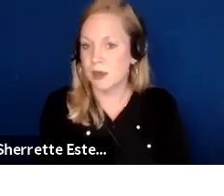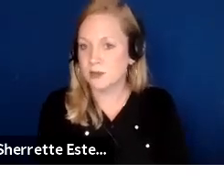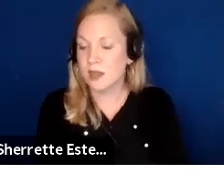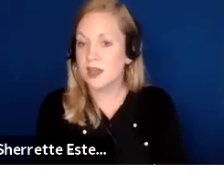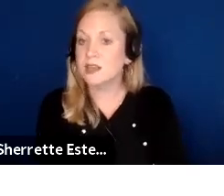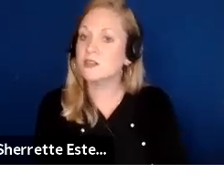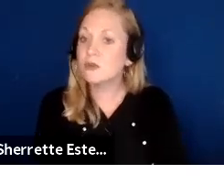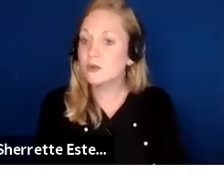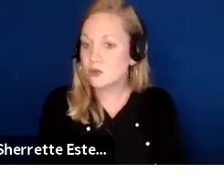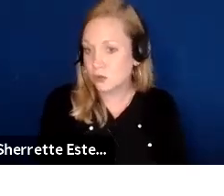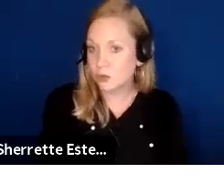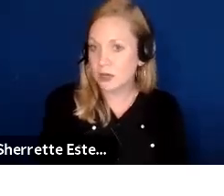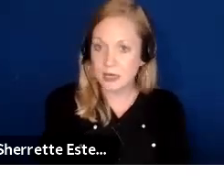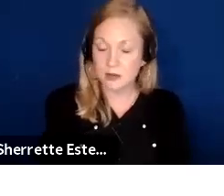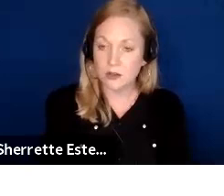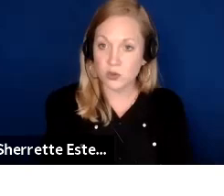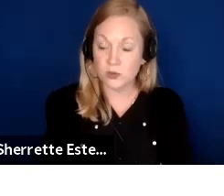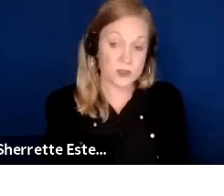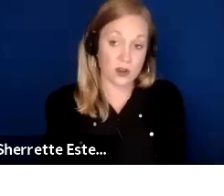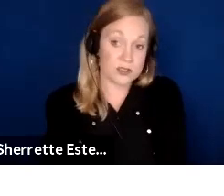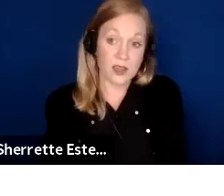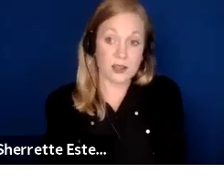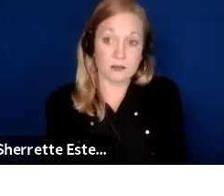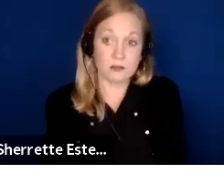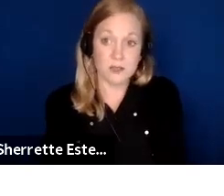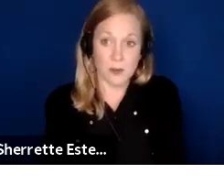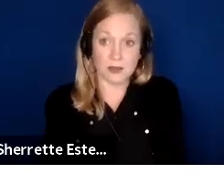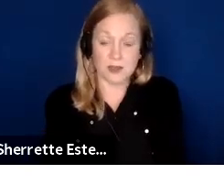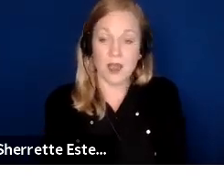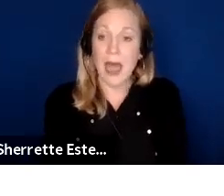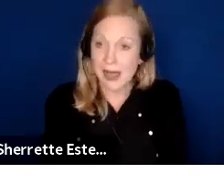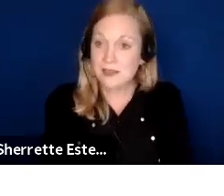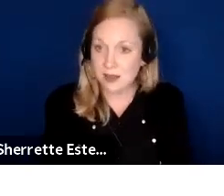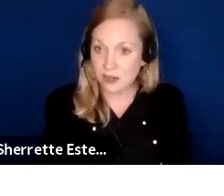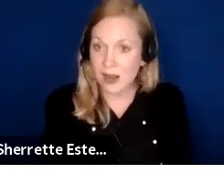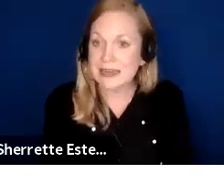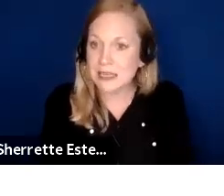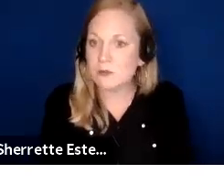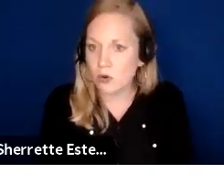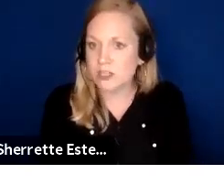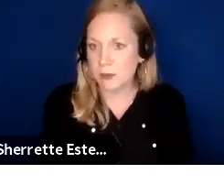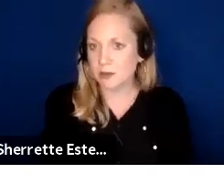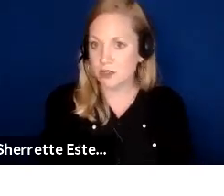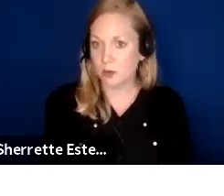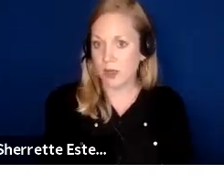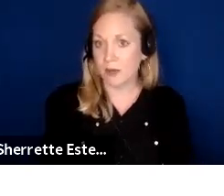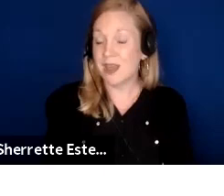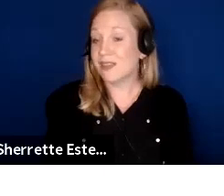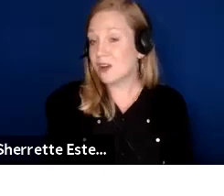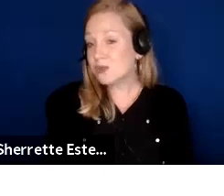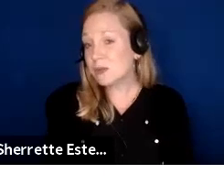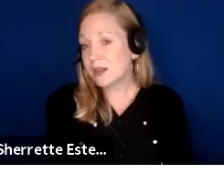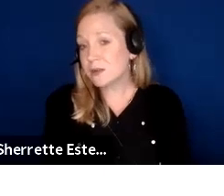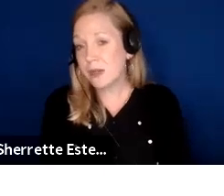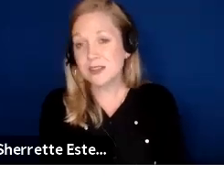capture space is also true in using our signing space. As a signer, I need more space to communicate.